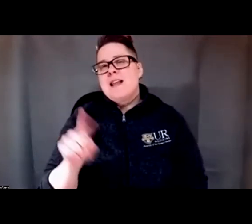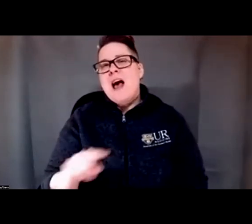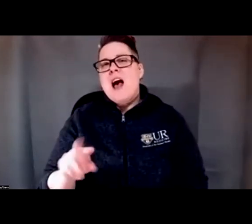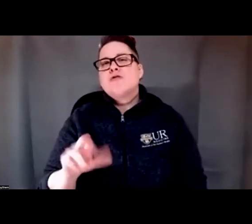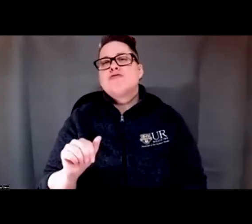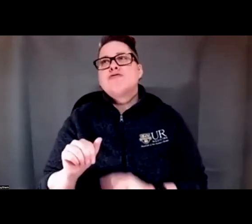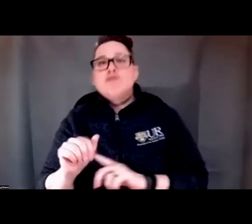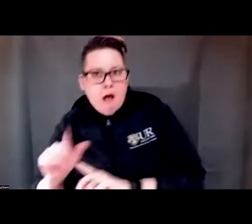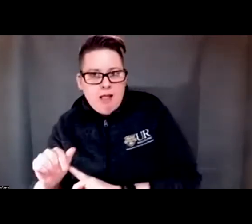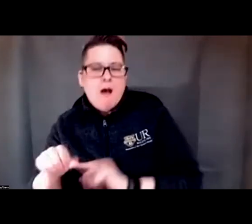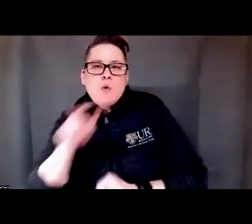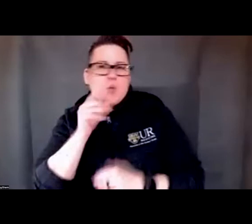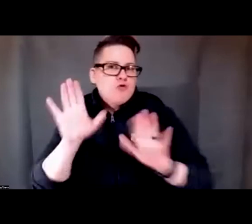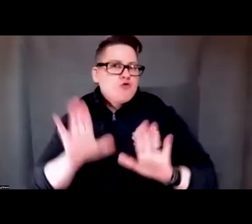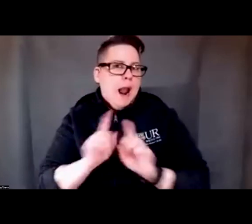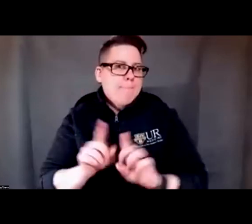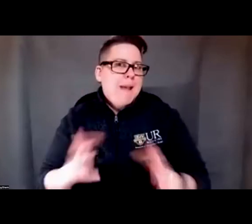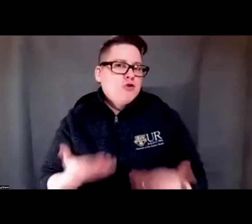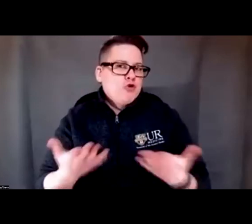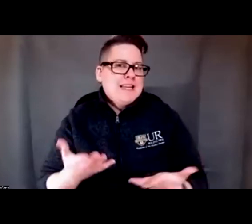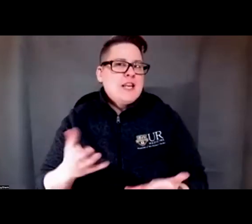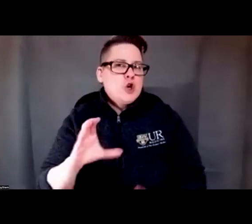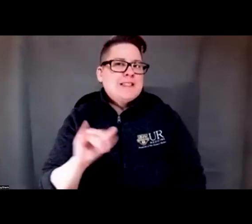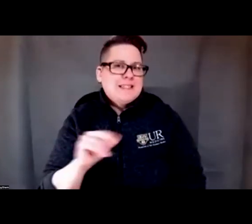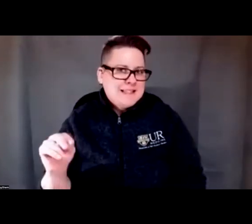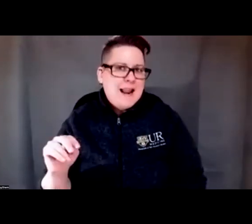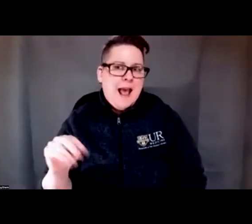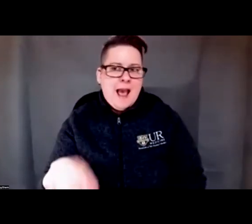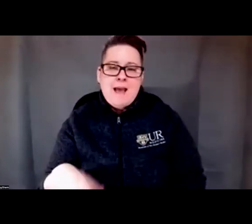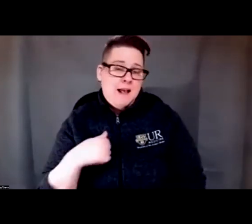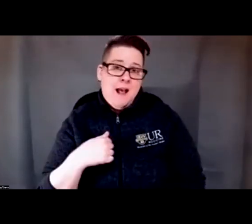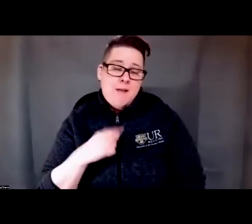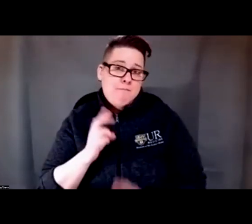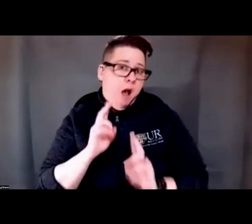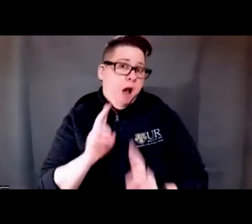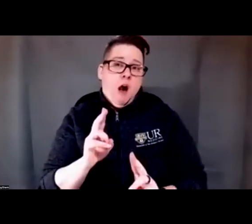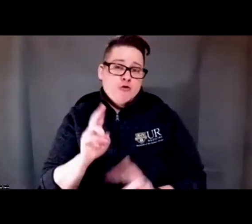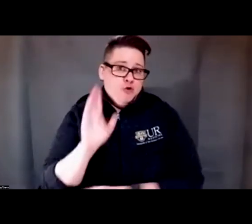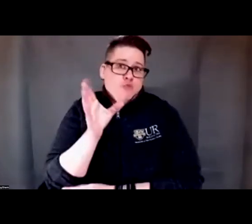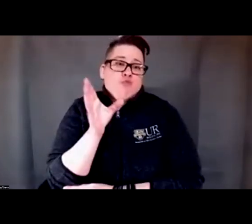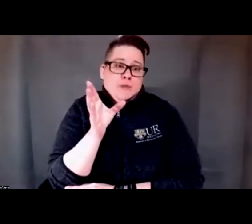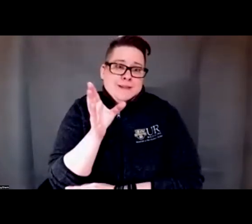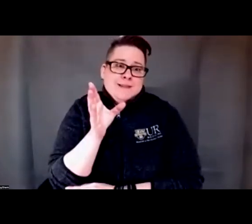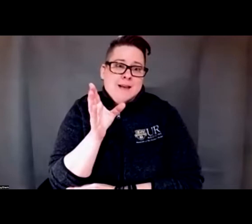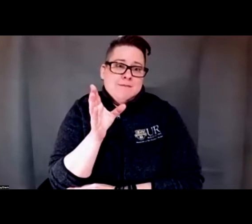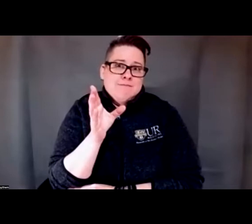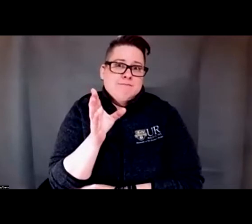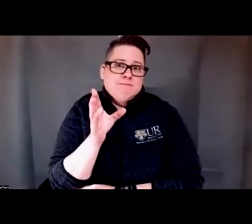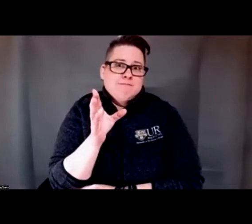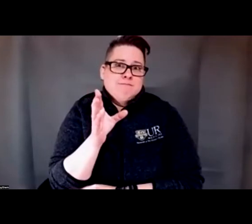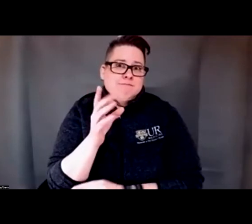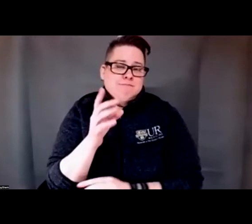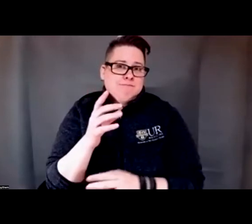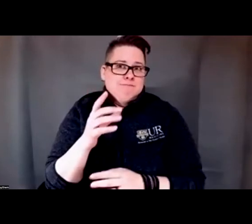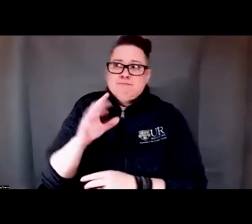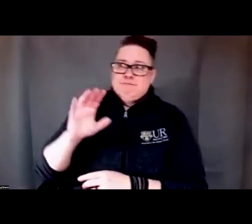a great mentor here in Cincinnati, and I'm honored to be presenting at the lecture for